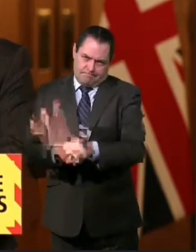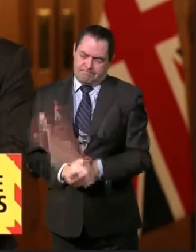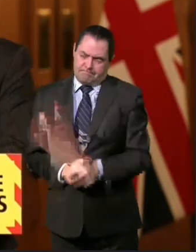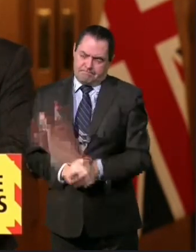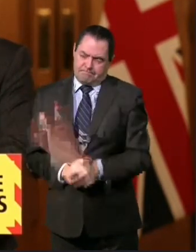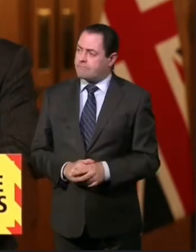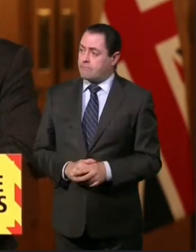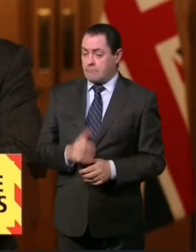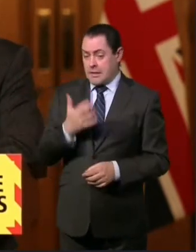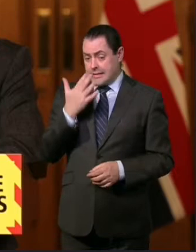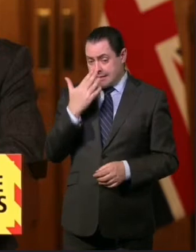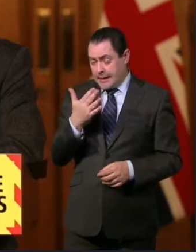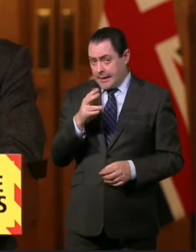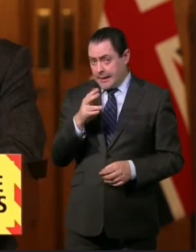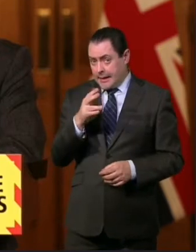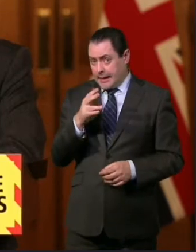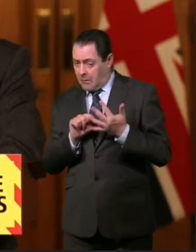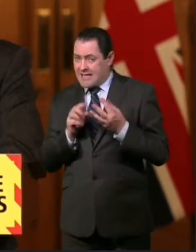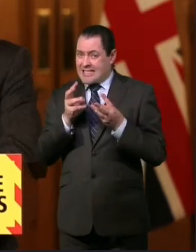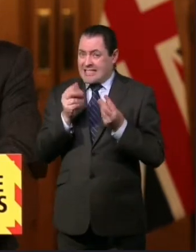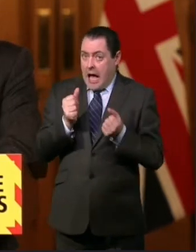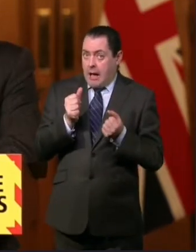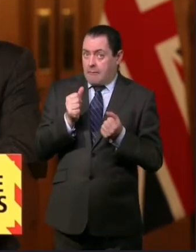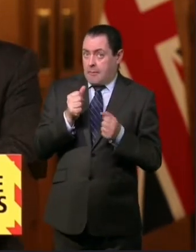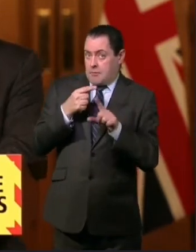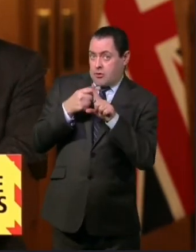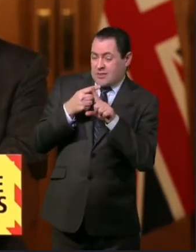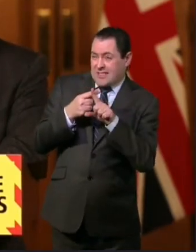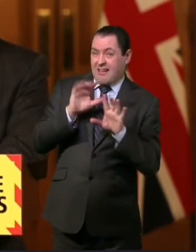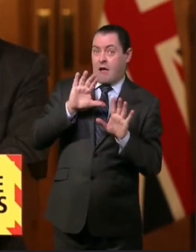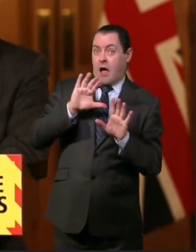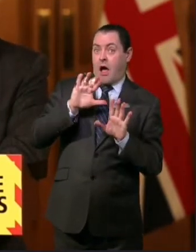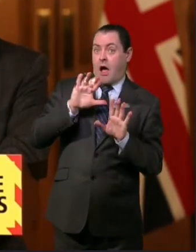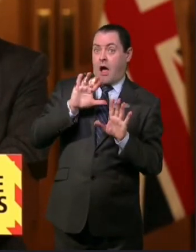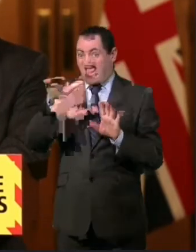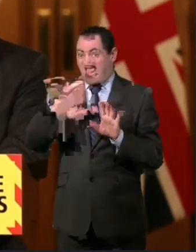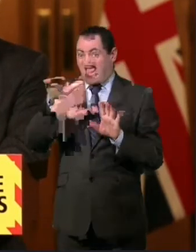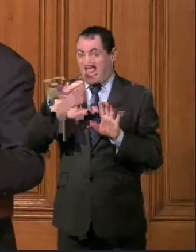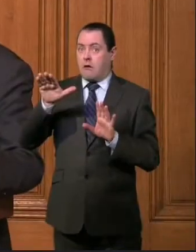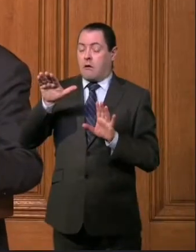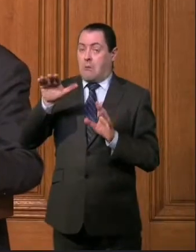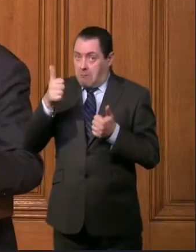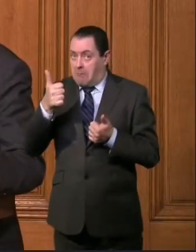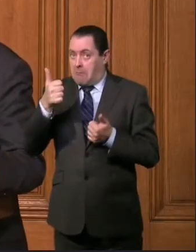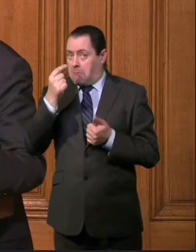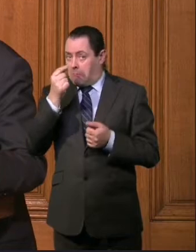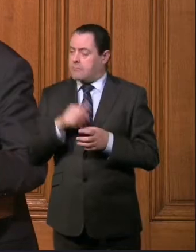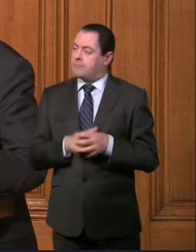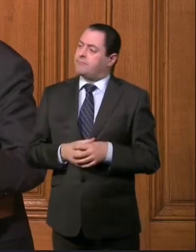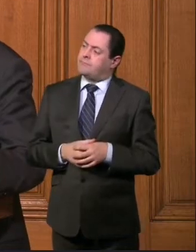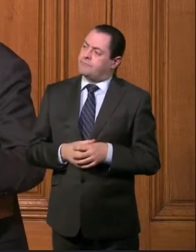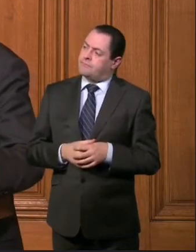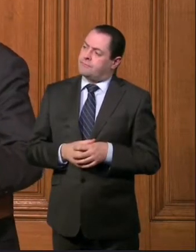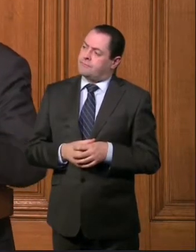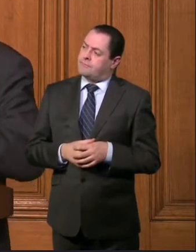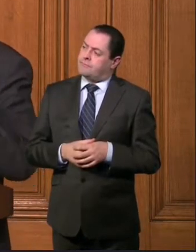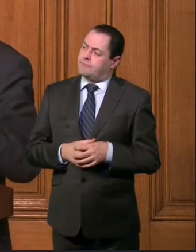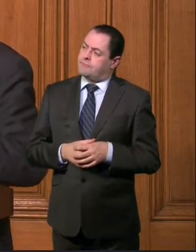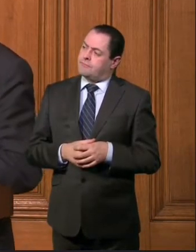so absolutely crucial to this effort. I think in terms of the numbers here, I think the latest data from PHE suggests